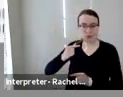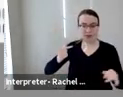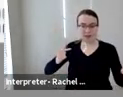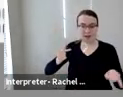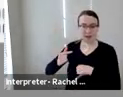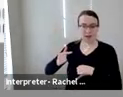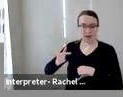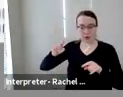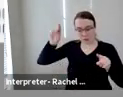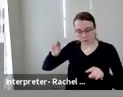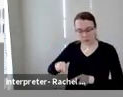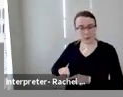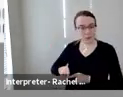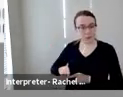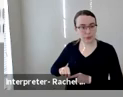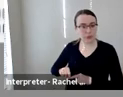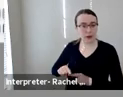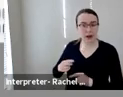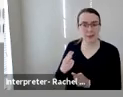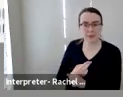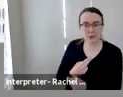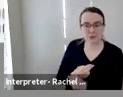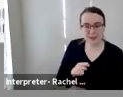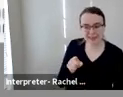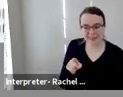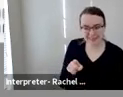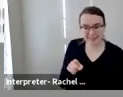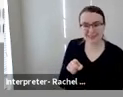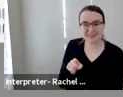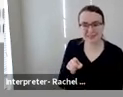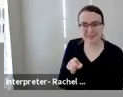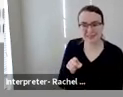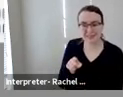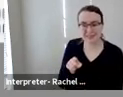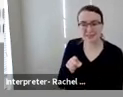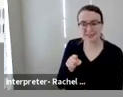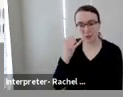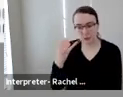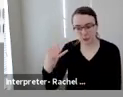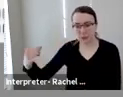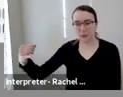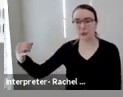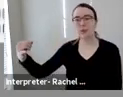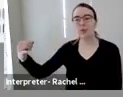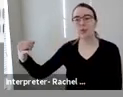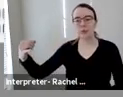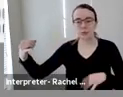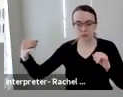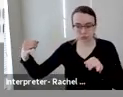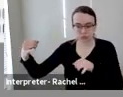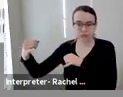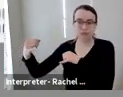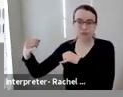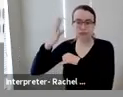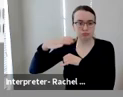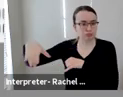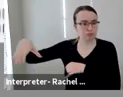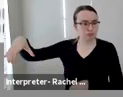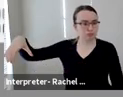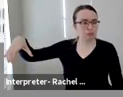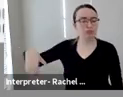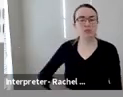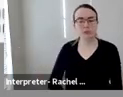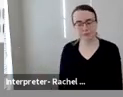And then I'm using this here to pull this forward, and then to pull that side forward as well.